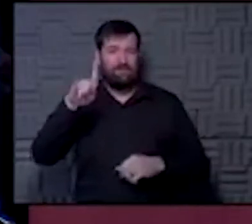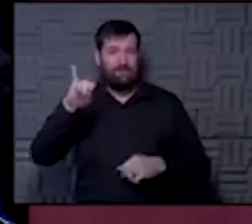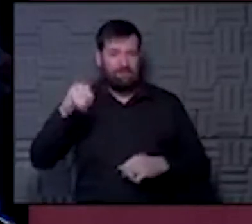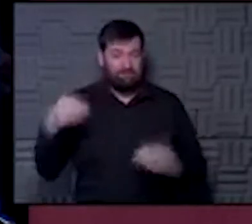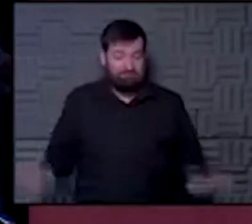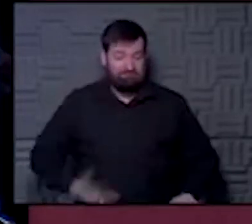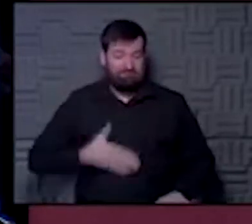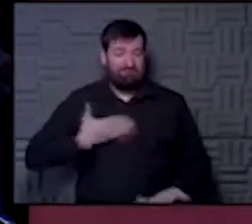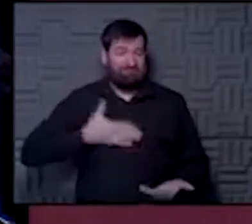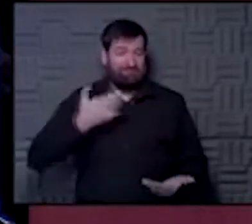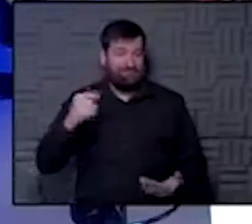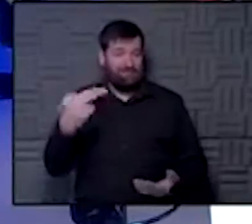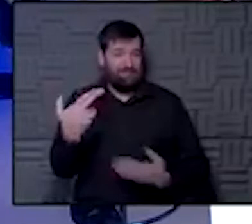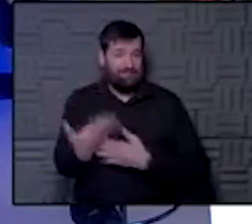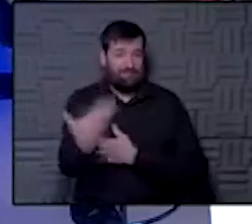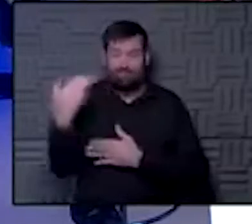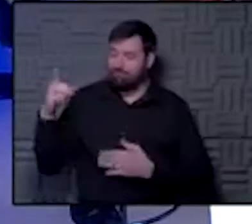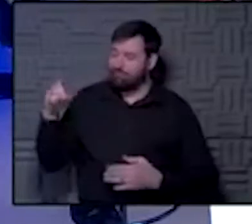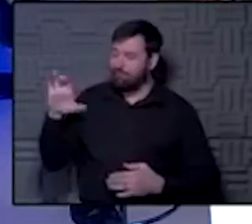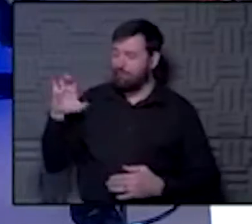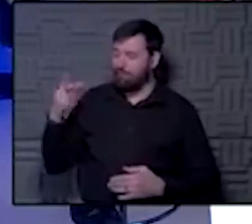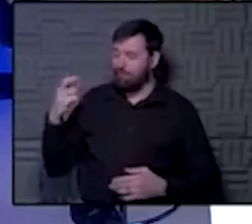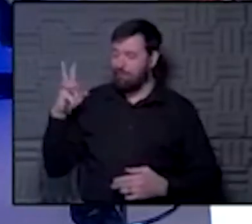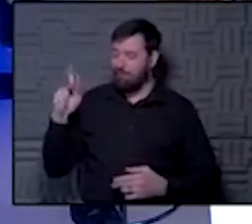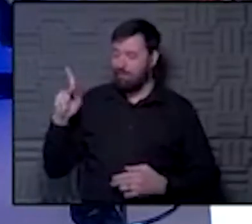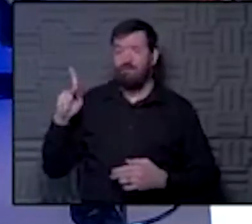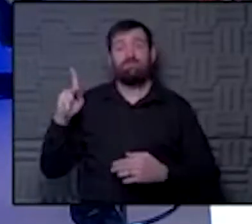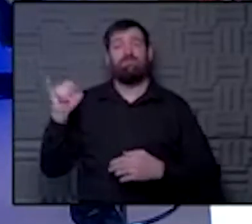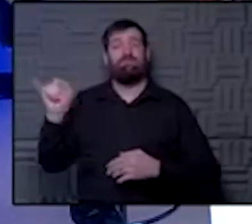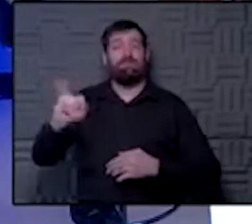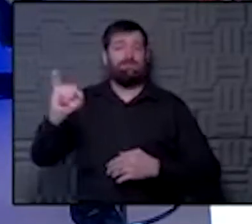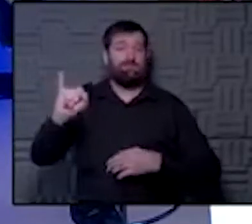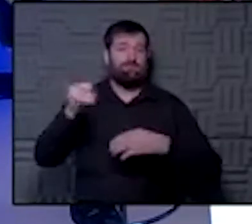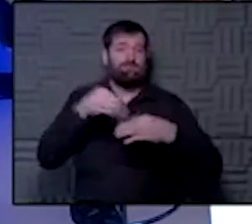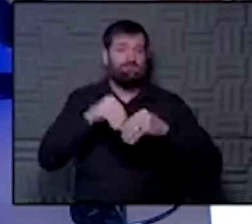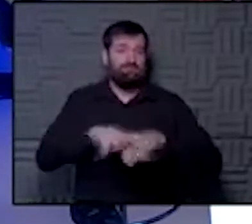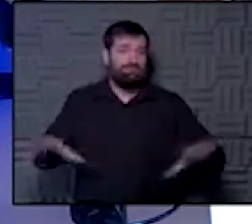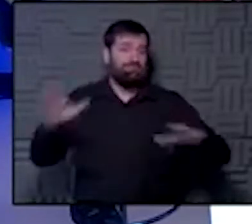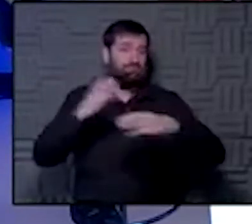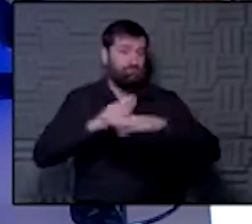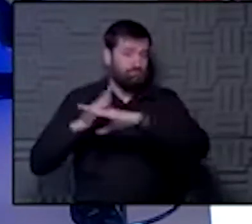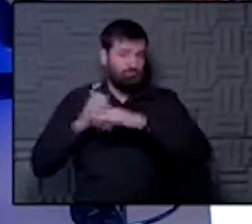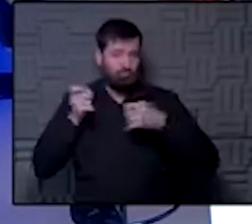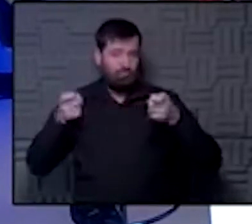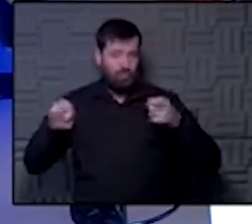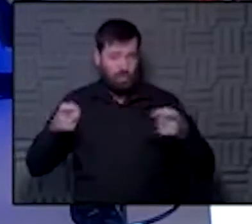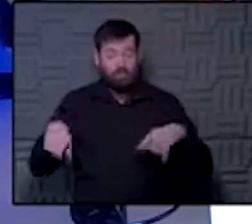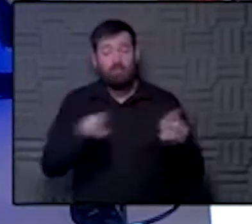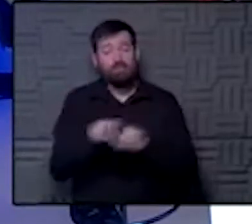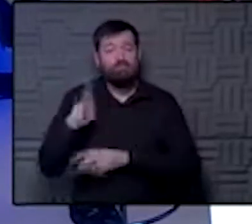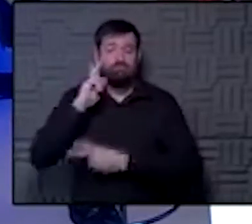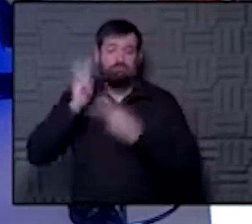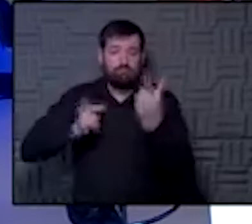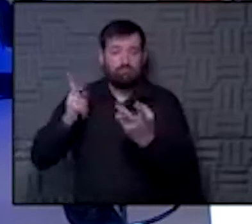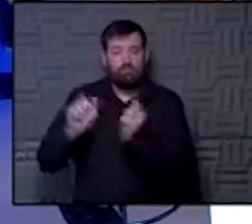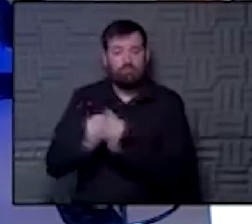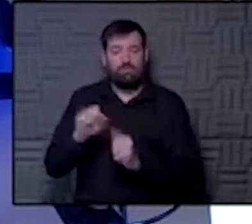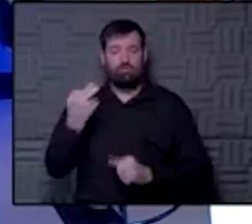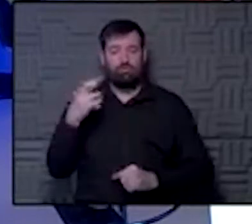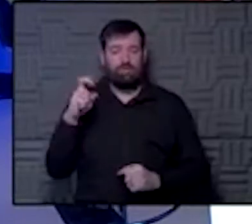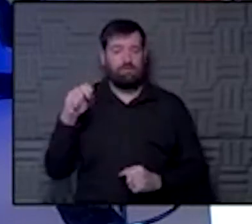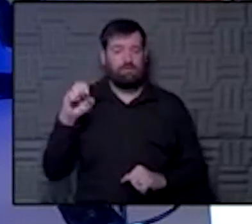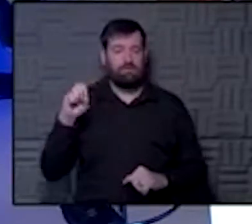morning. Doc Hawk is with me, our Medical Director of Infection Prevention and Control. We'll also be visiting today with Shannon